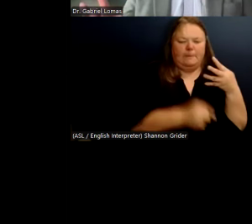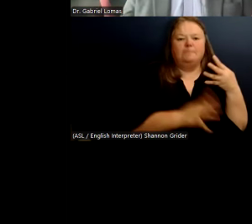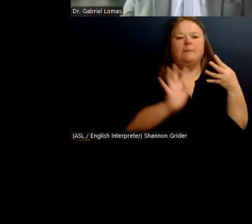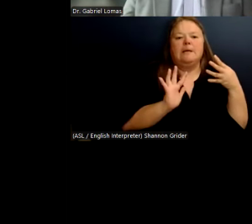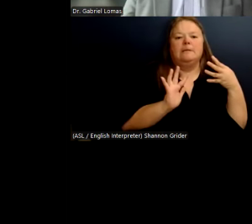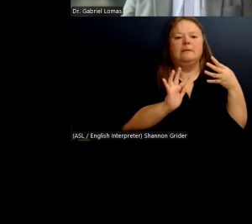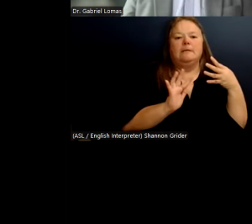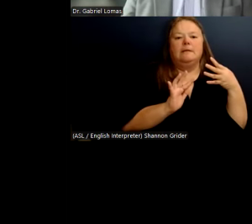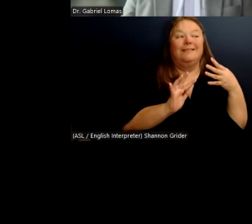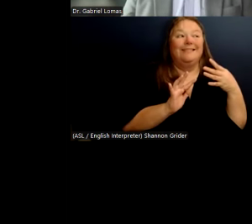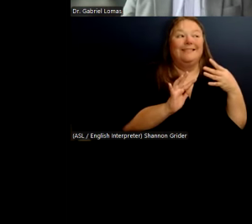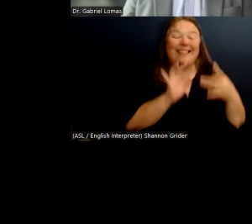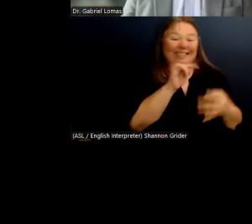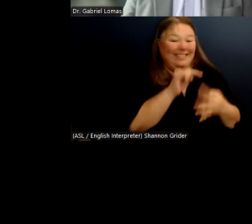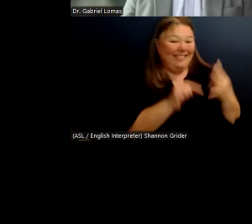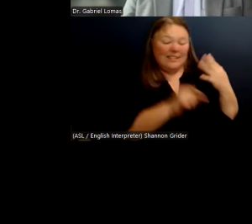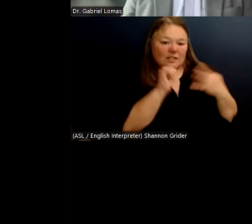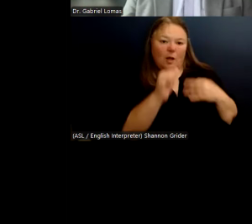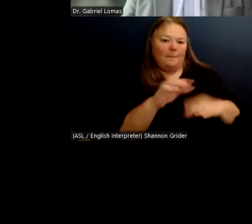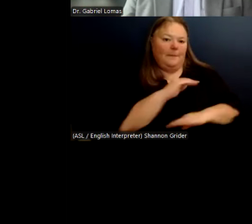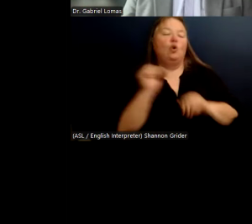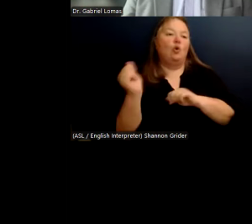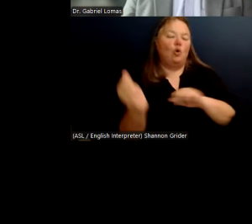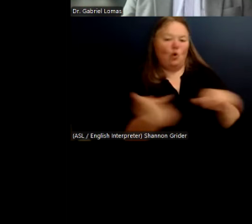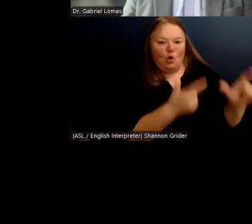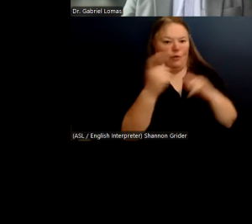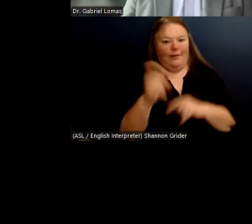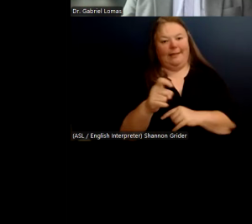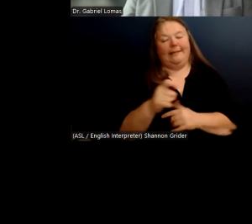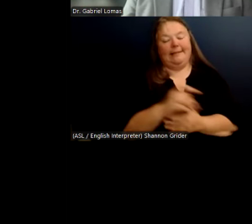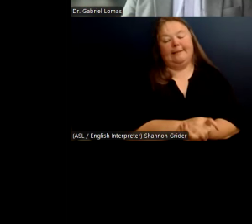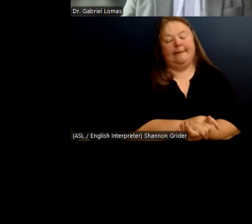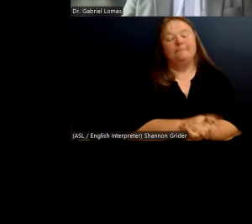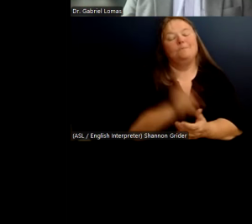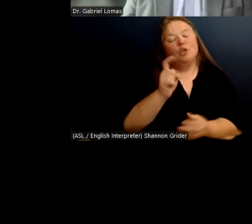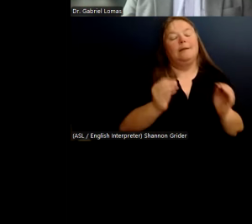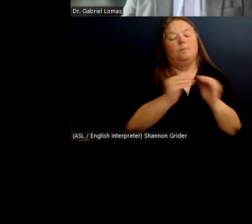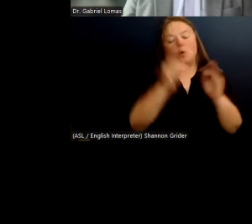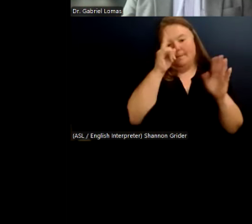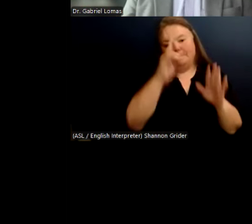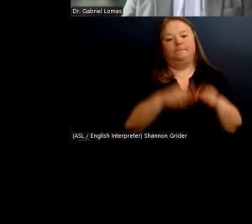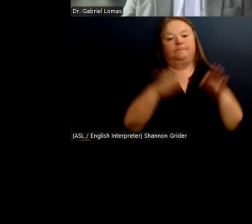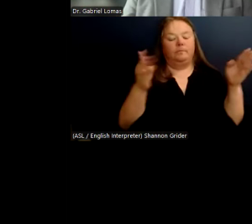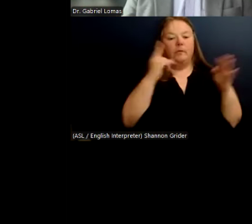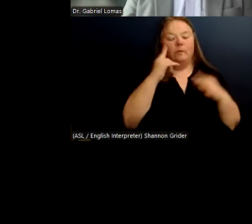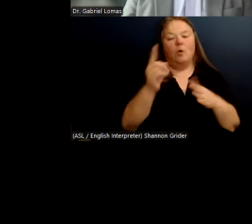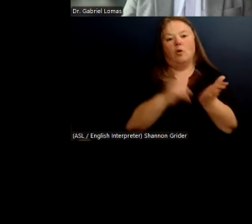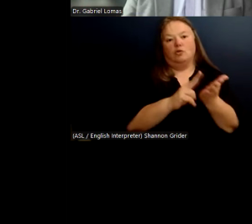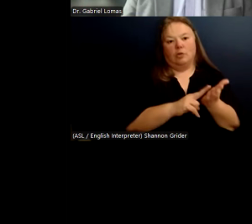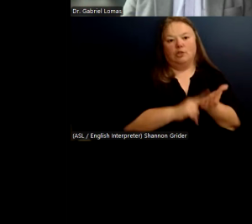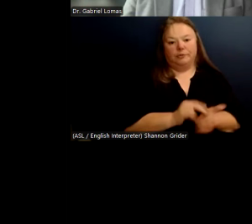that's not going to meet, all of the needs of all of the people who are charged in your